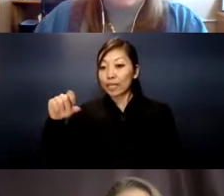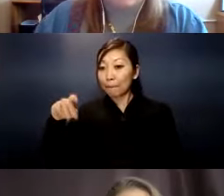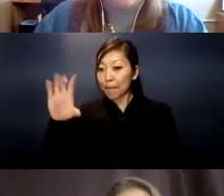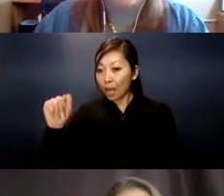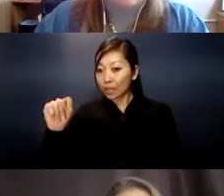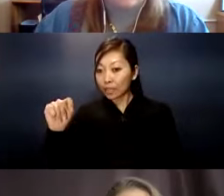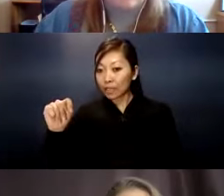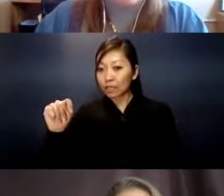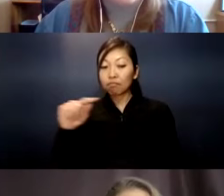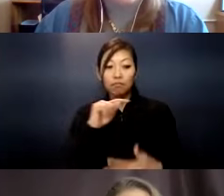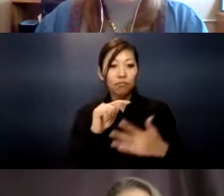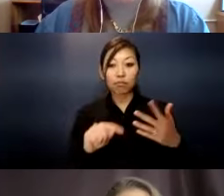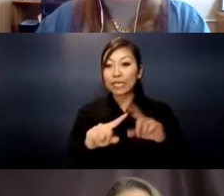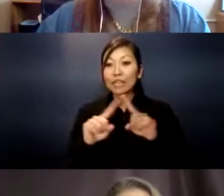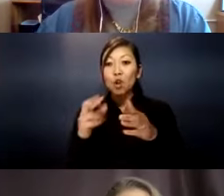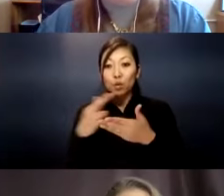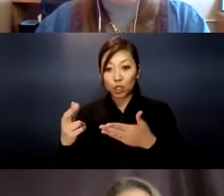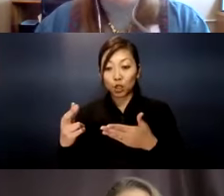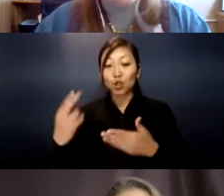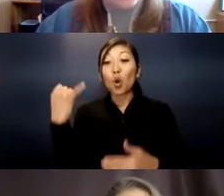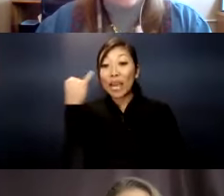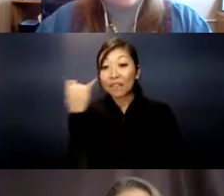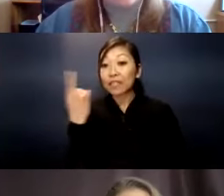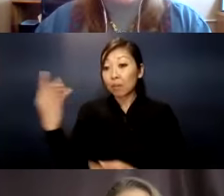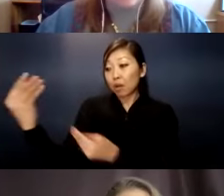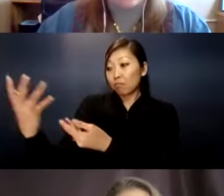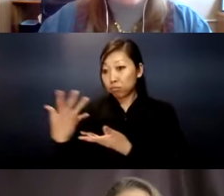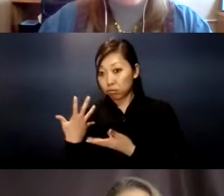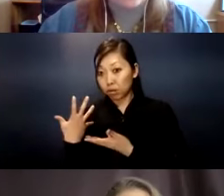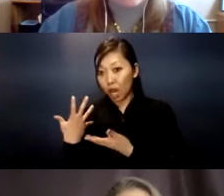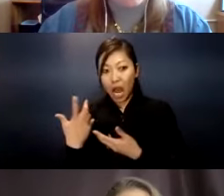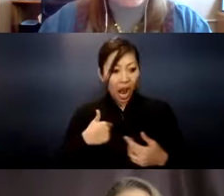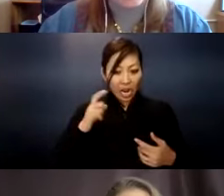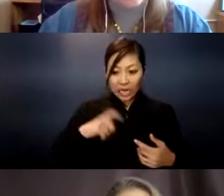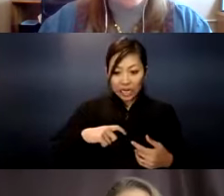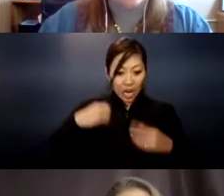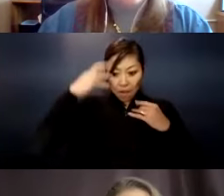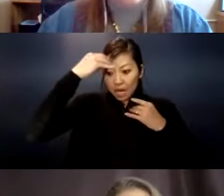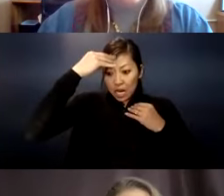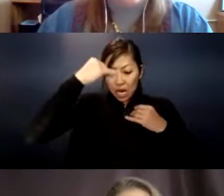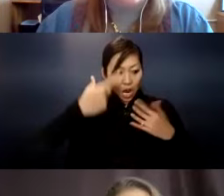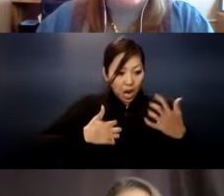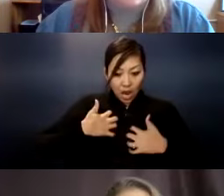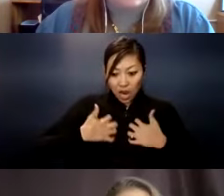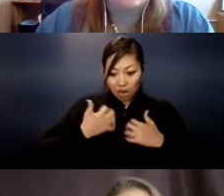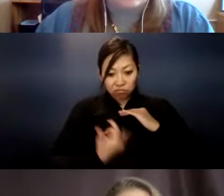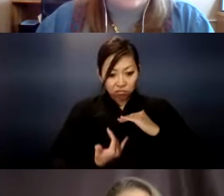for people who have been disclosed to and need somewhere to process that information.